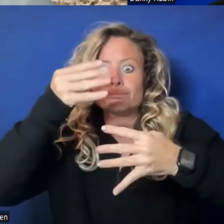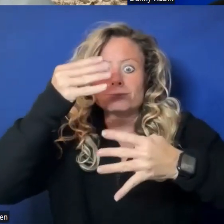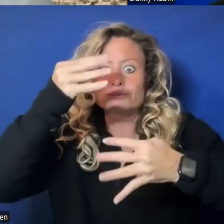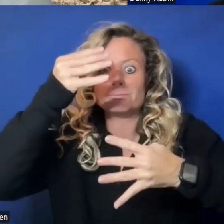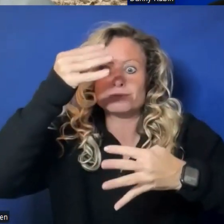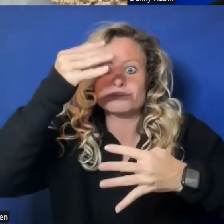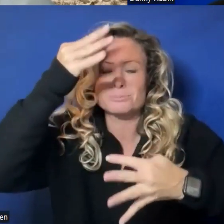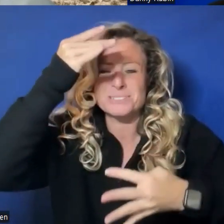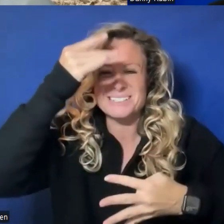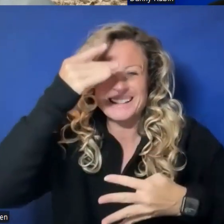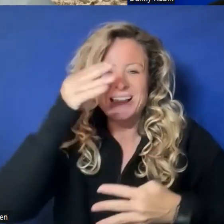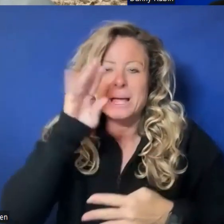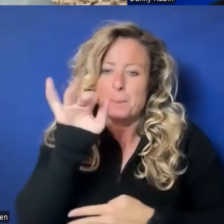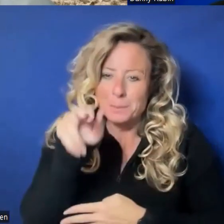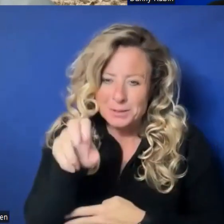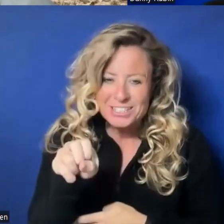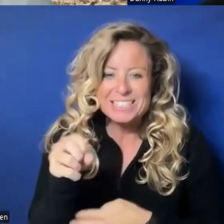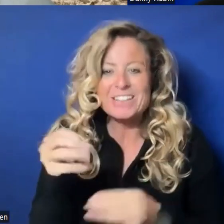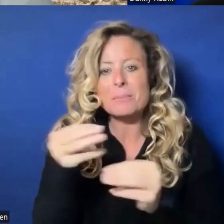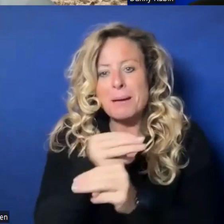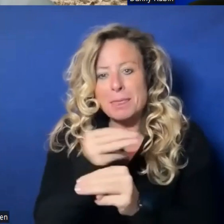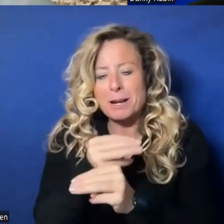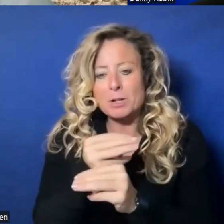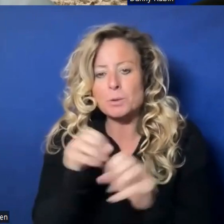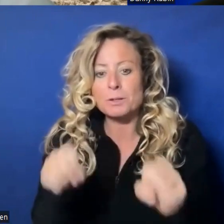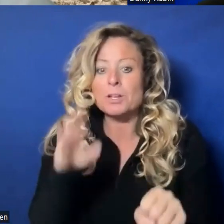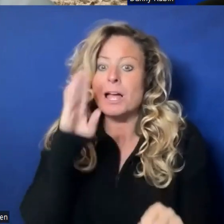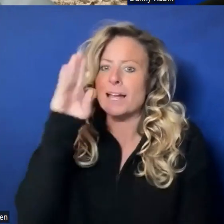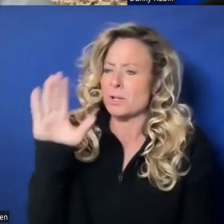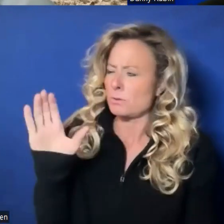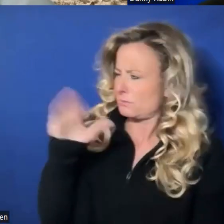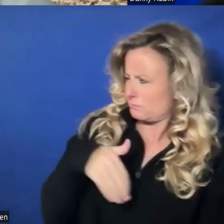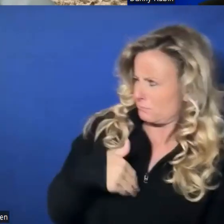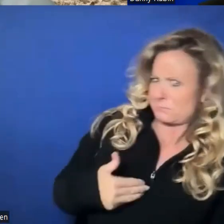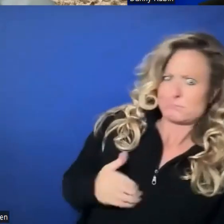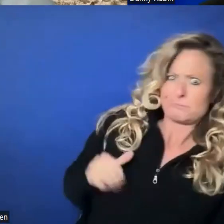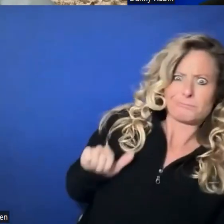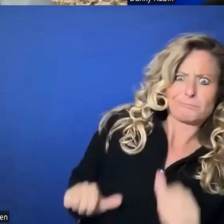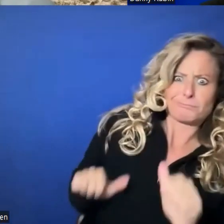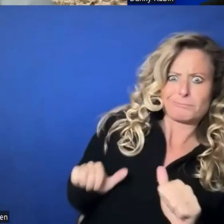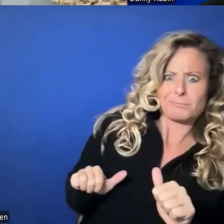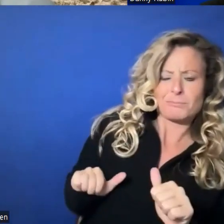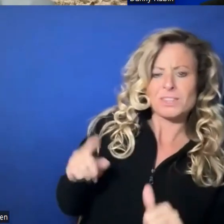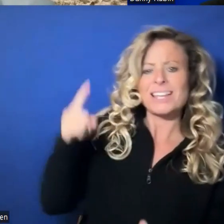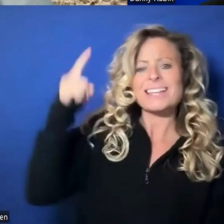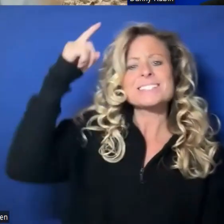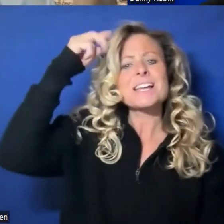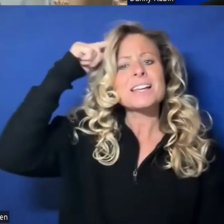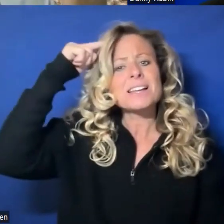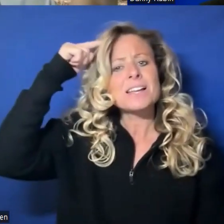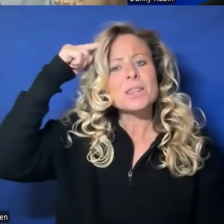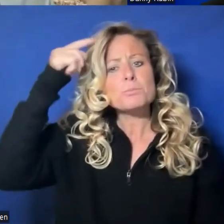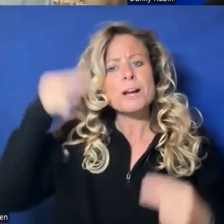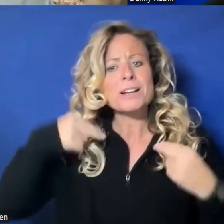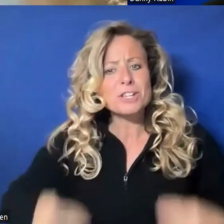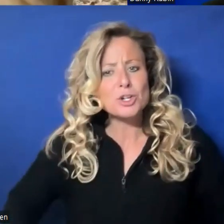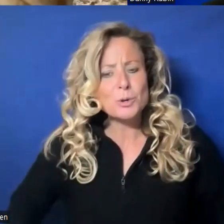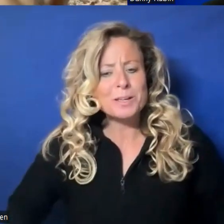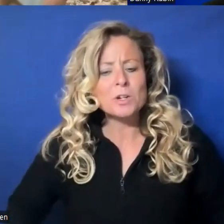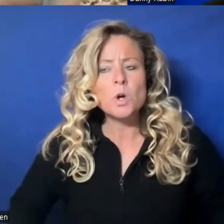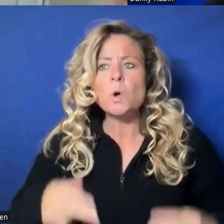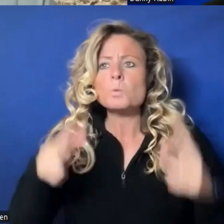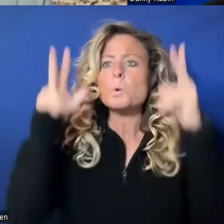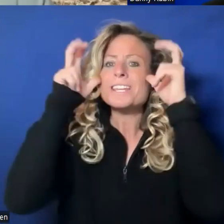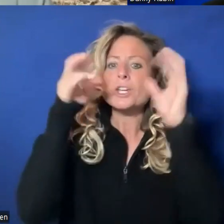of mathematical possibilities. I know it sounds weird, because our human brain, when we hear a sentence